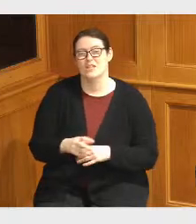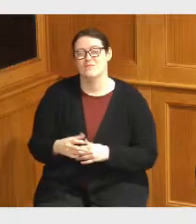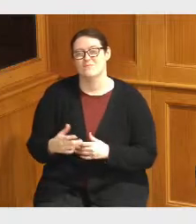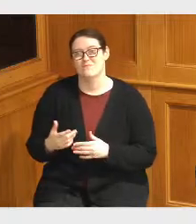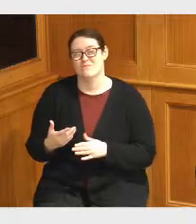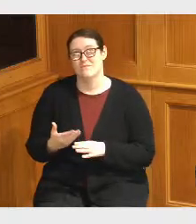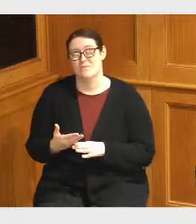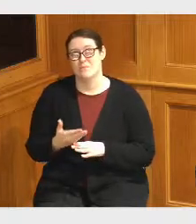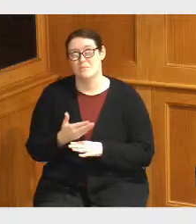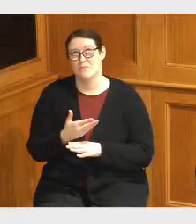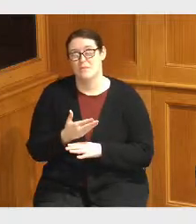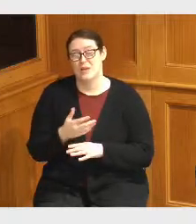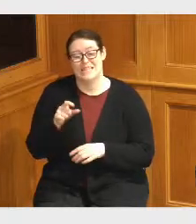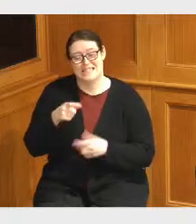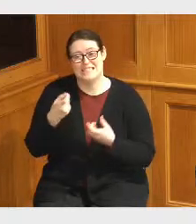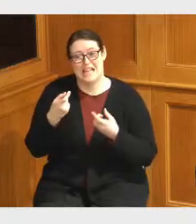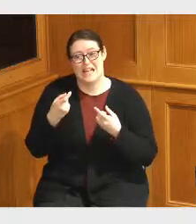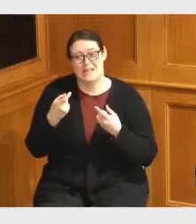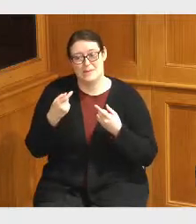in December.